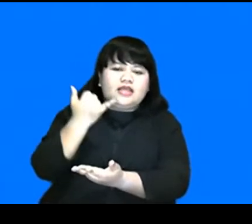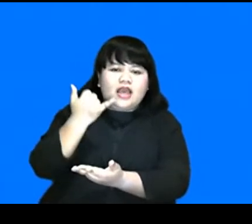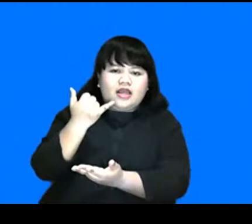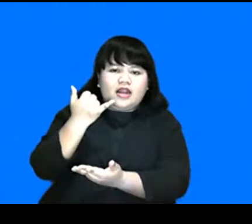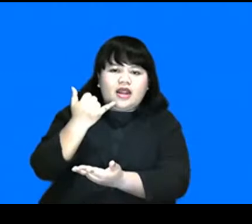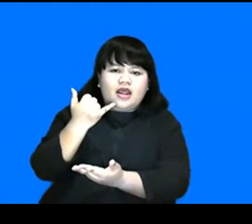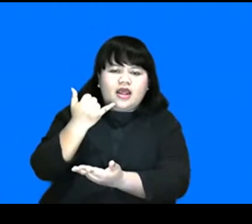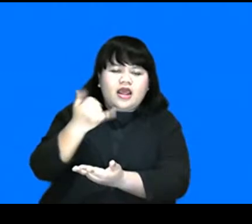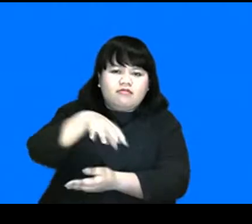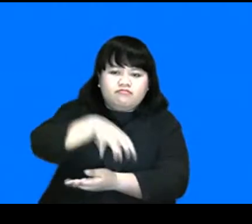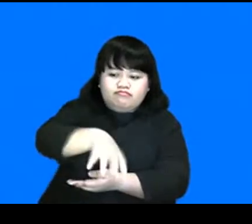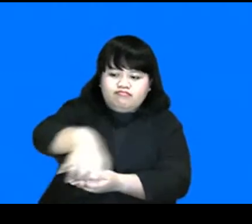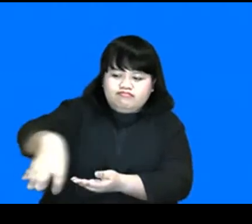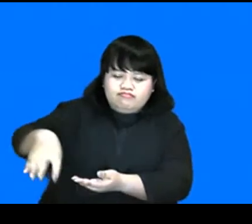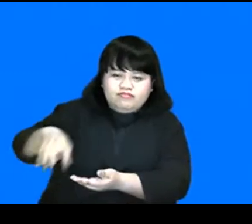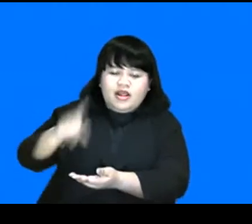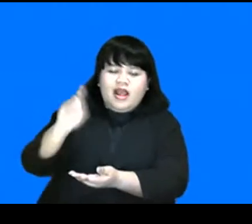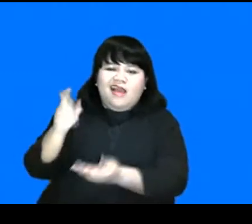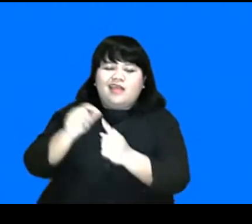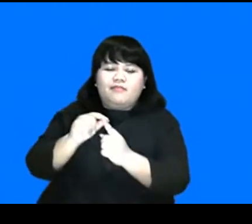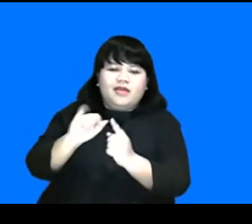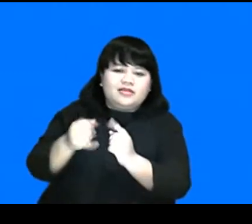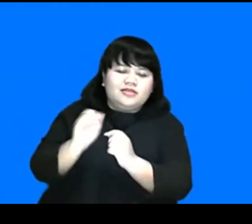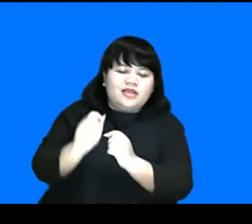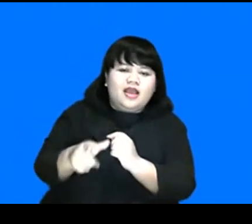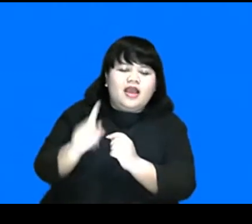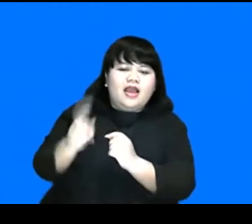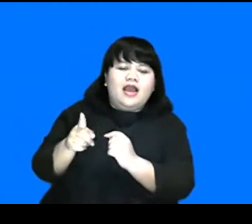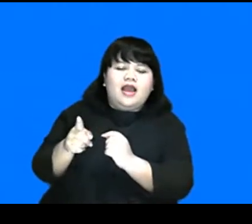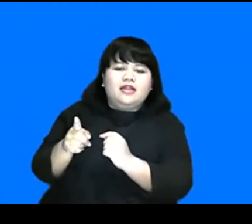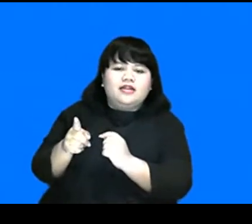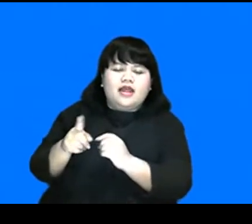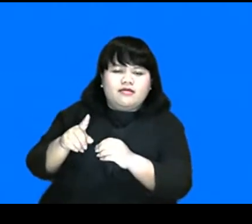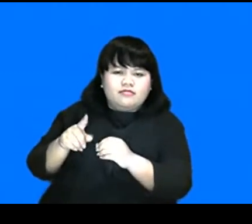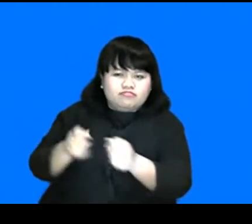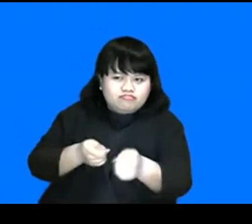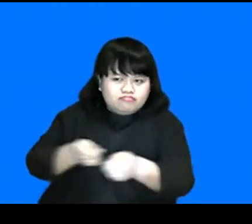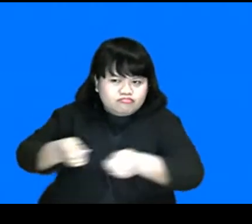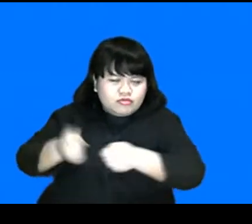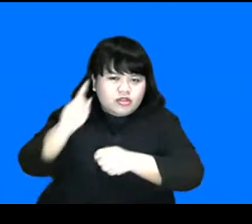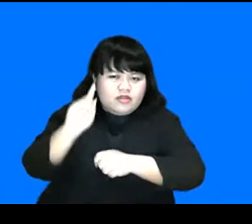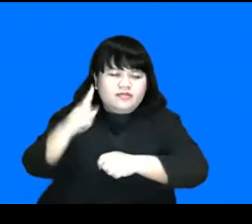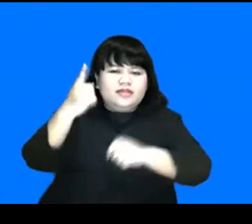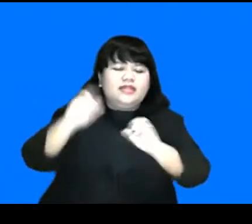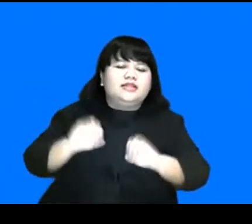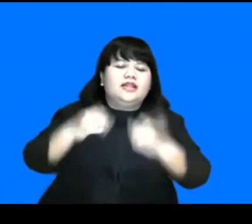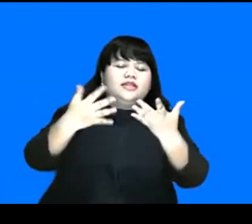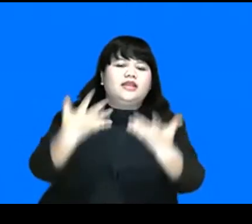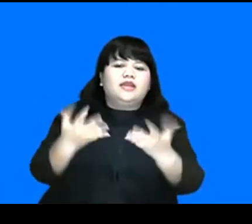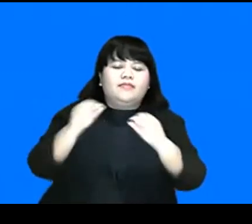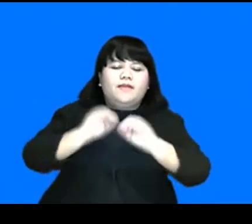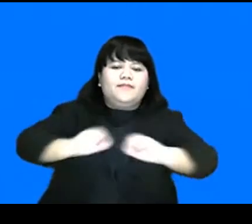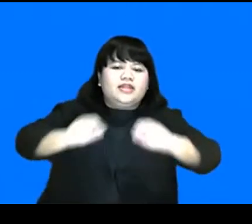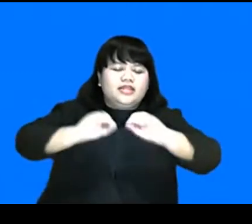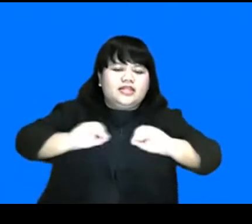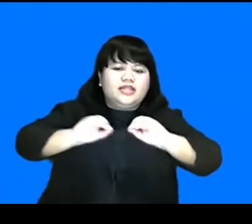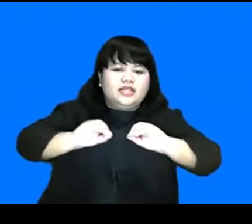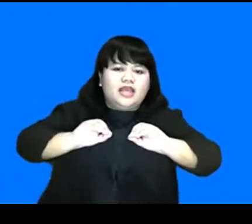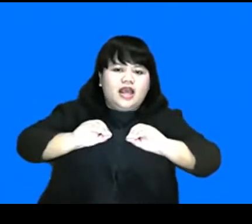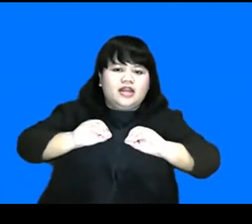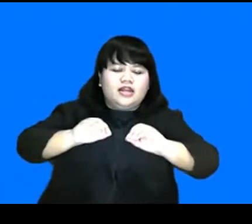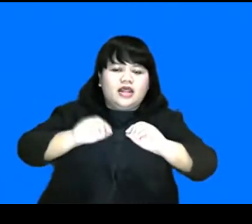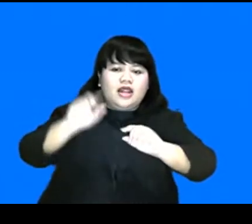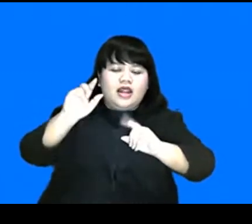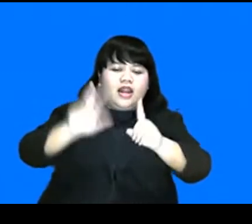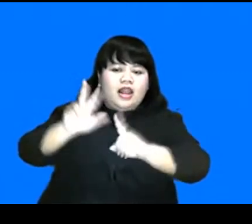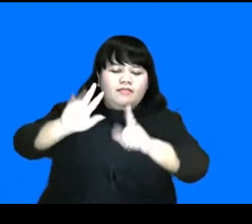government has full control. And what has happened? Look at education CESS in last, say, about 18 years. What has happened? It has